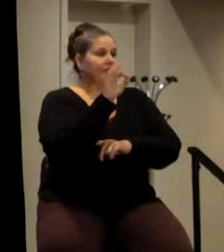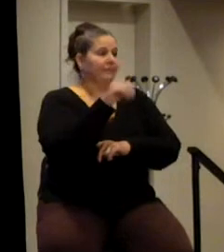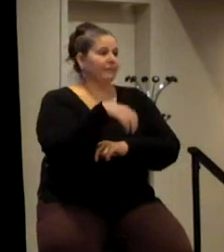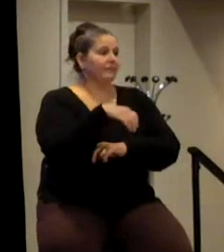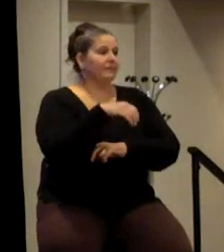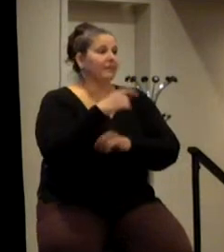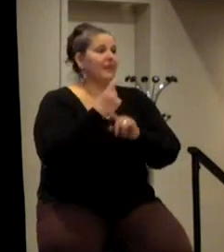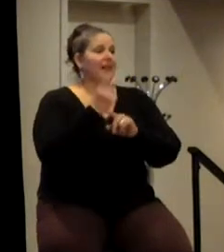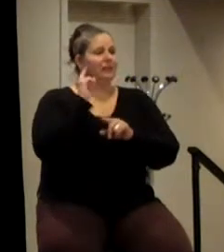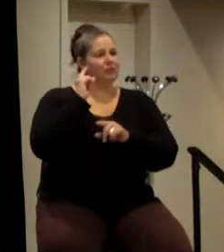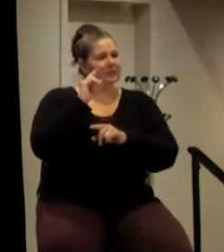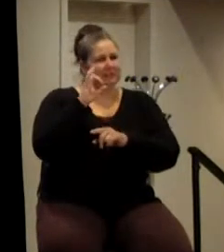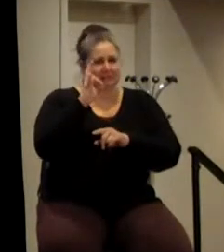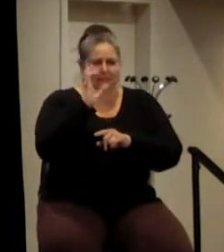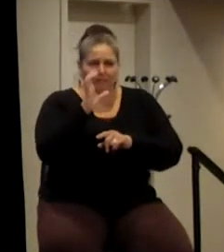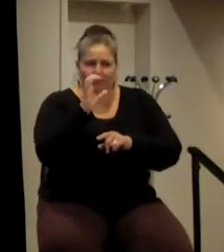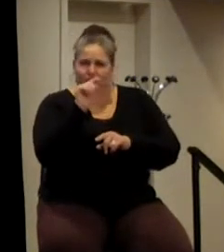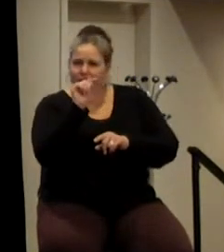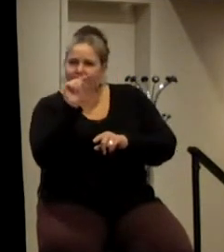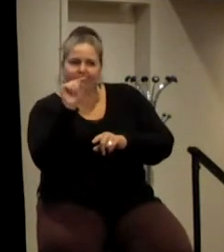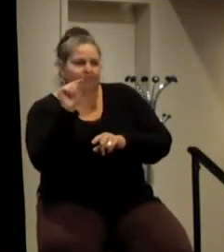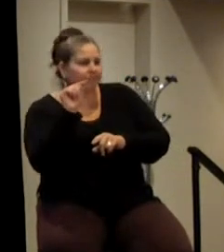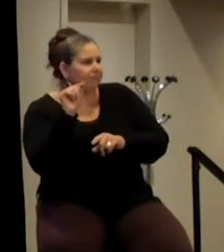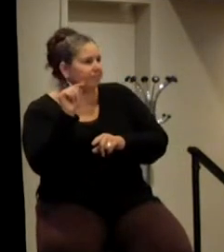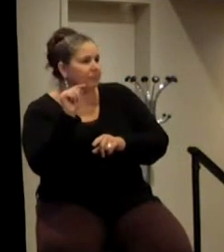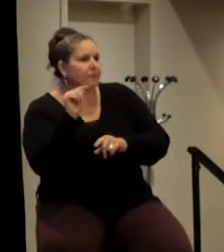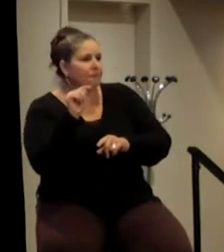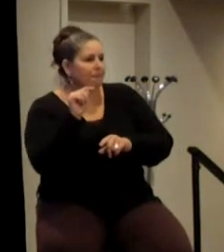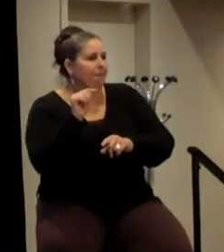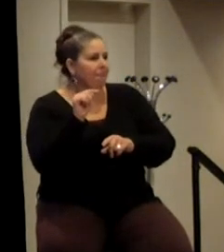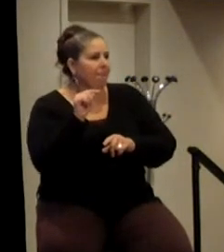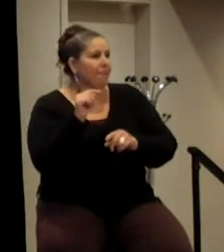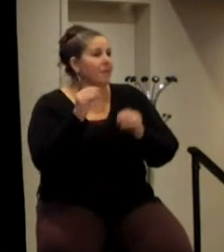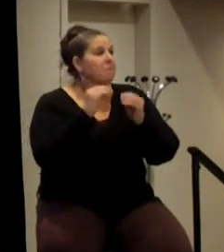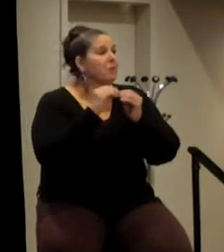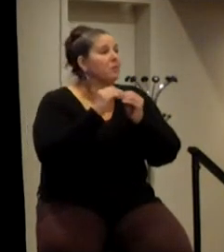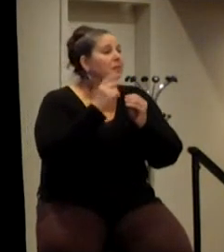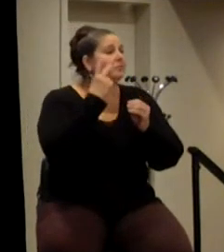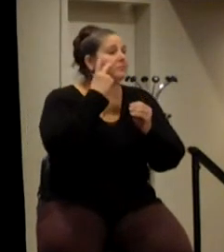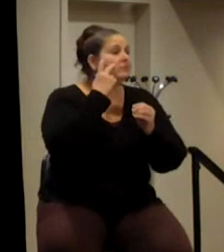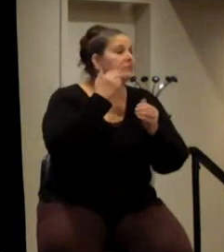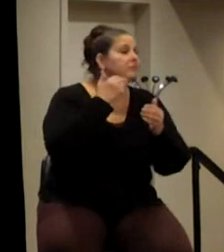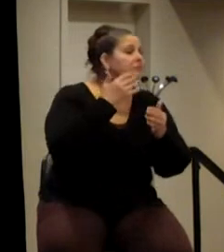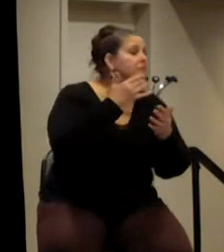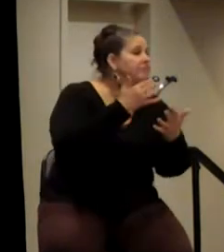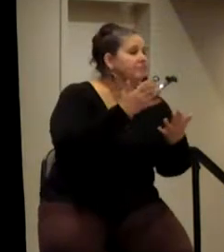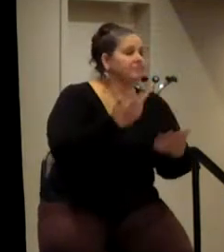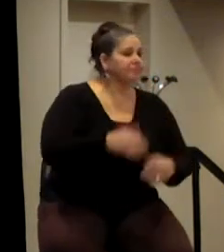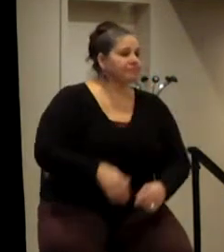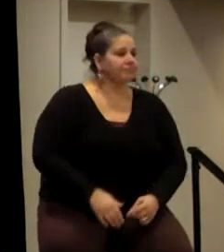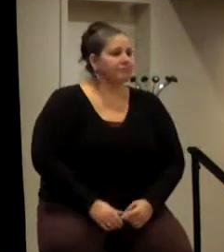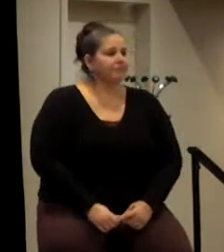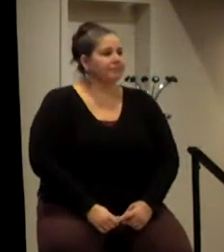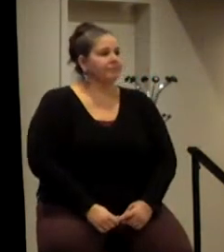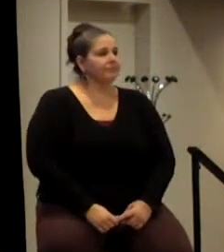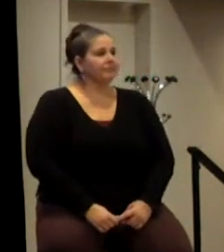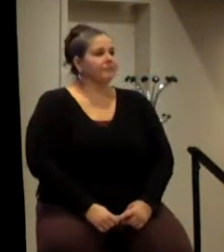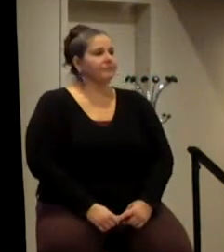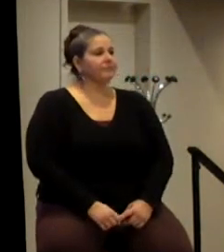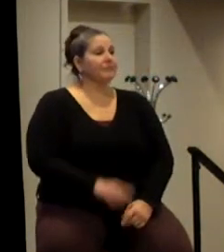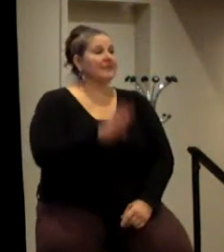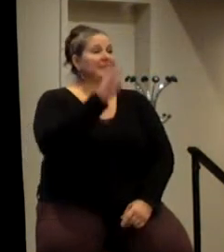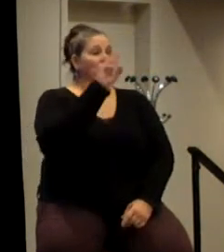again if we continue on the right trajectory. And out of our 61 cases, there was 1 case out of a senior